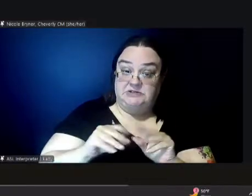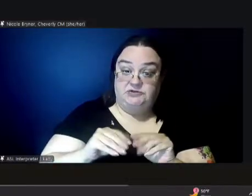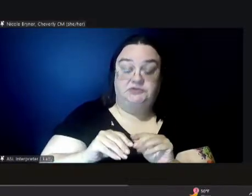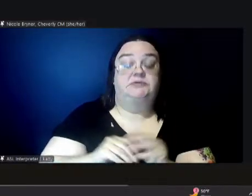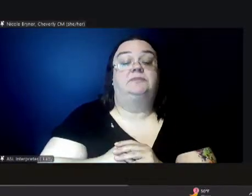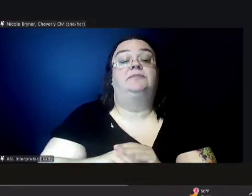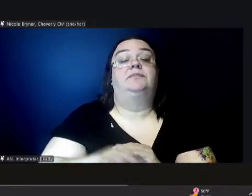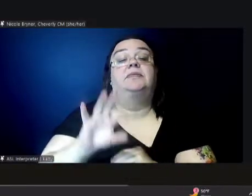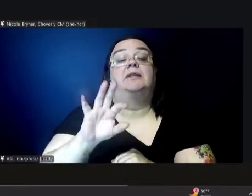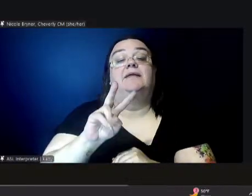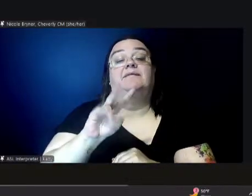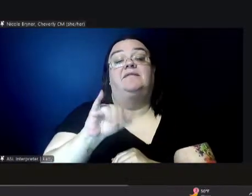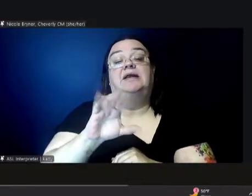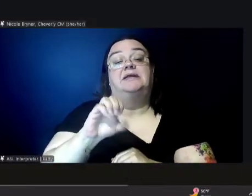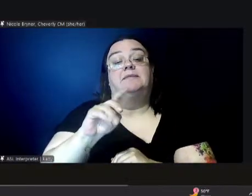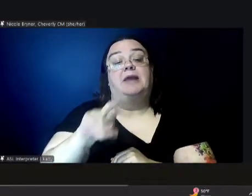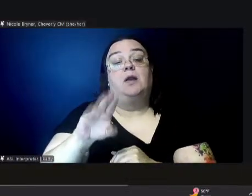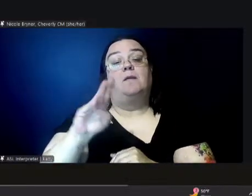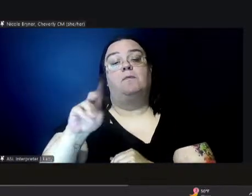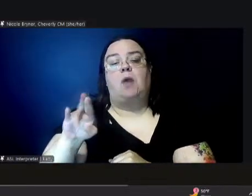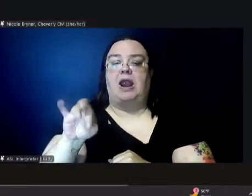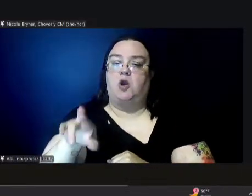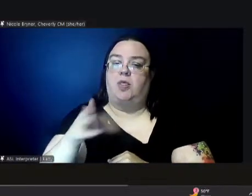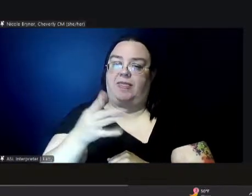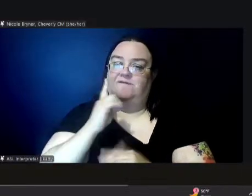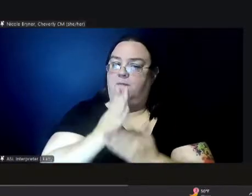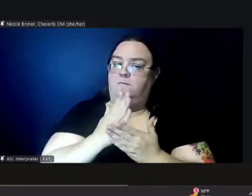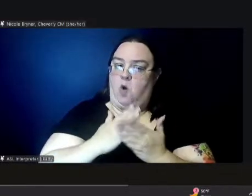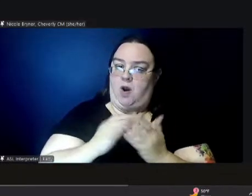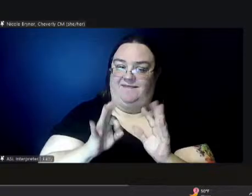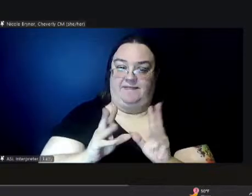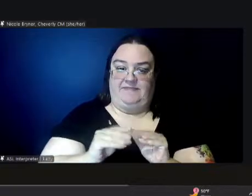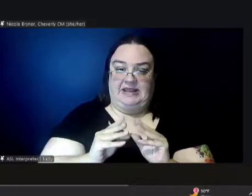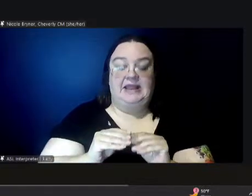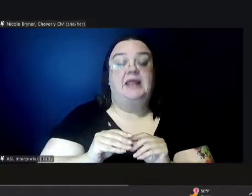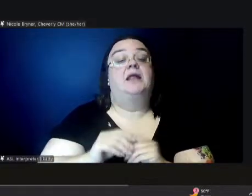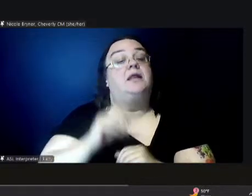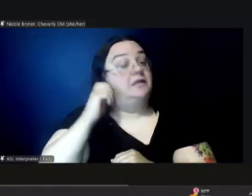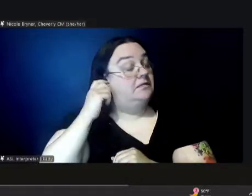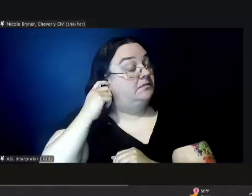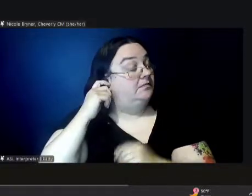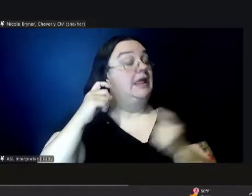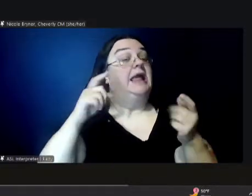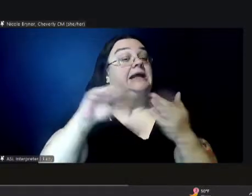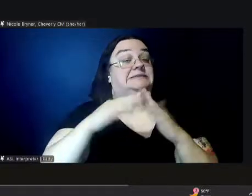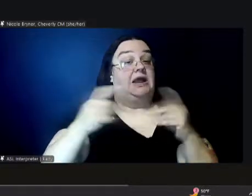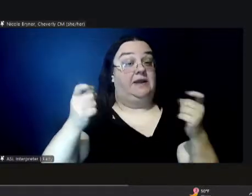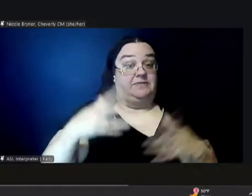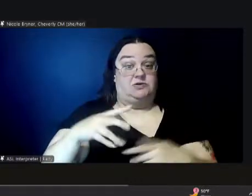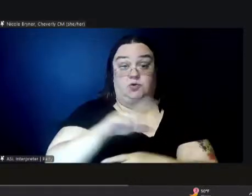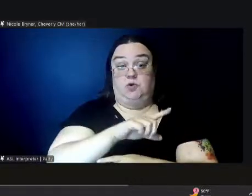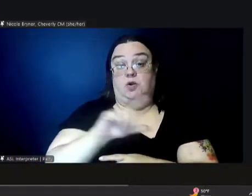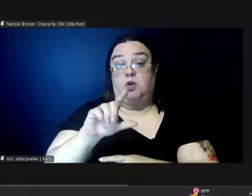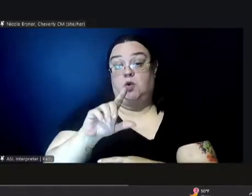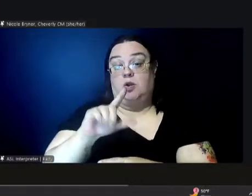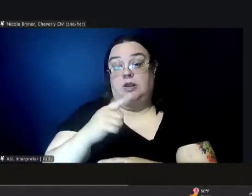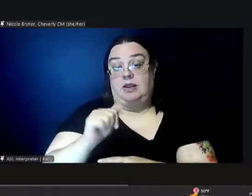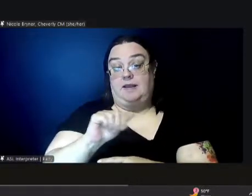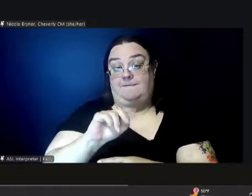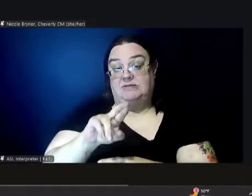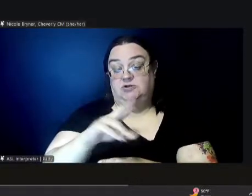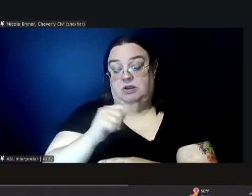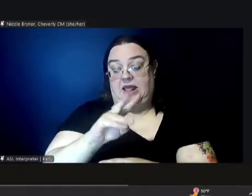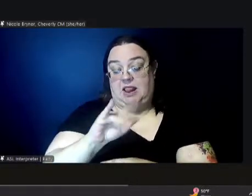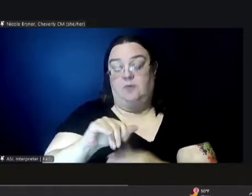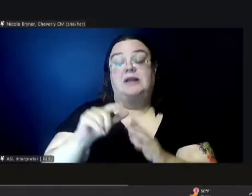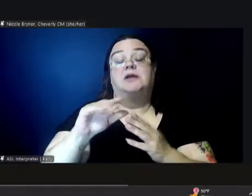Vice Mayor Briner for part of the meeting, Town Administrator Delane Galloway, Town Attorney